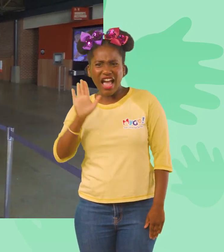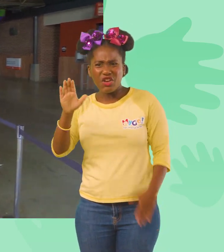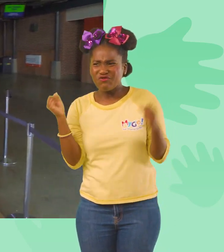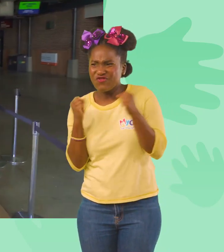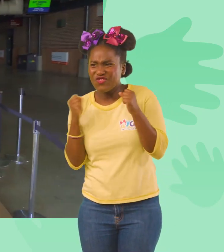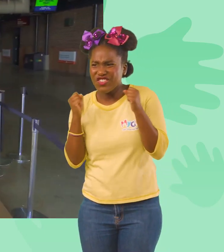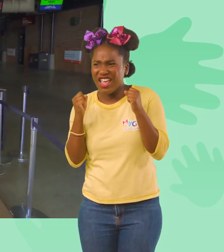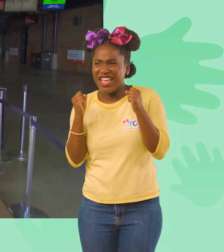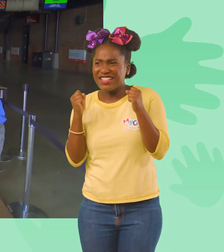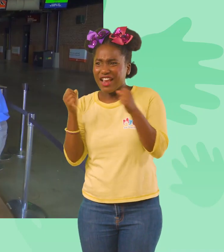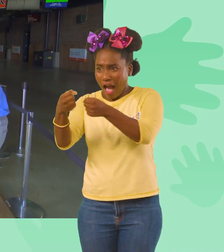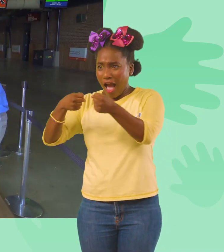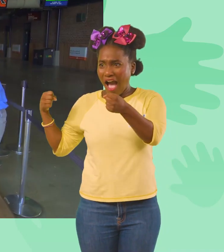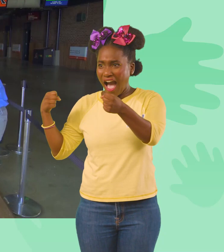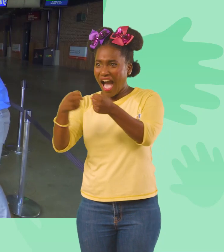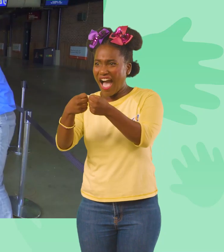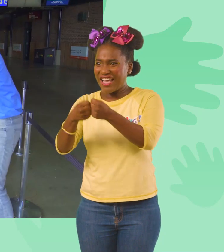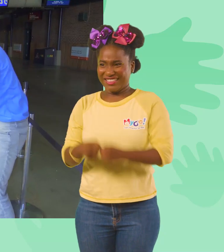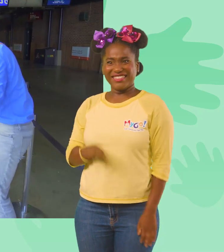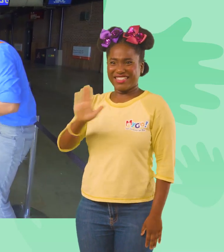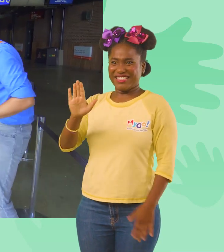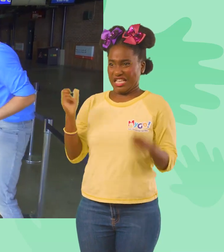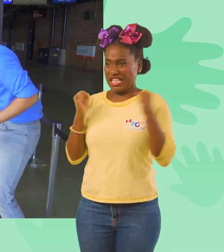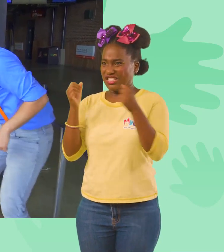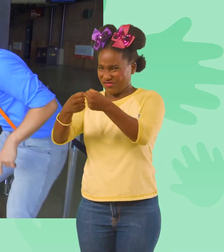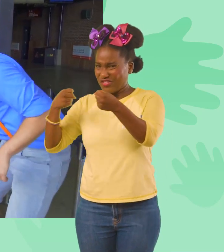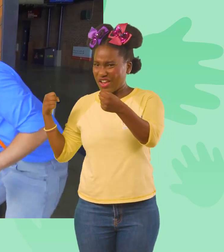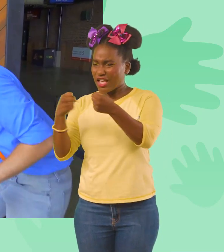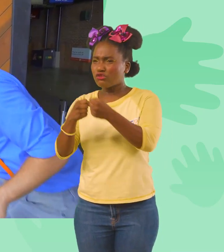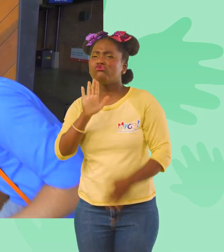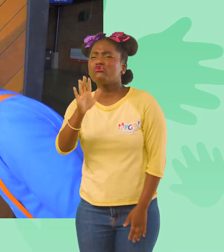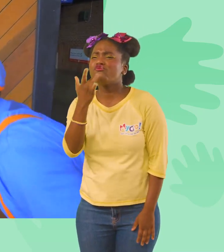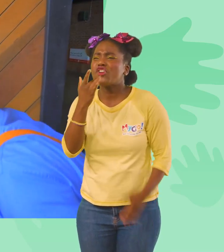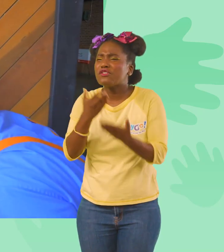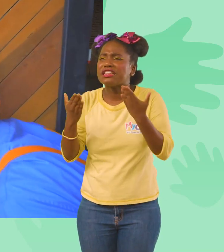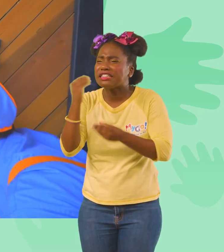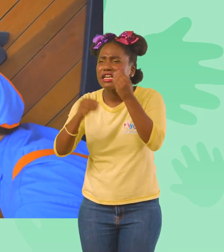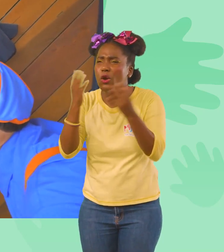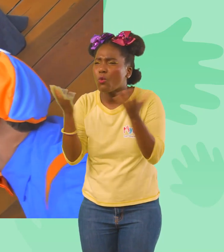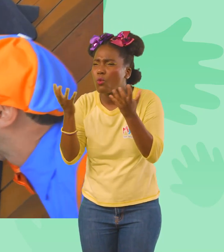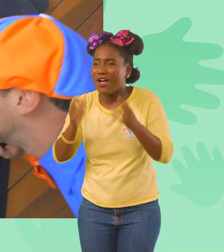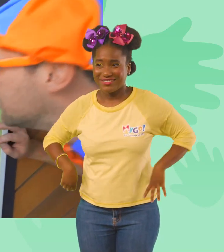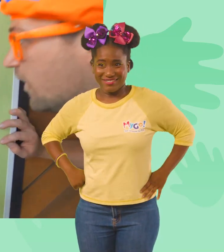fridge? Ooh, this is Baxter's fridge. What's your favorite thing to eat in here?